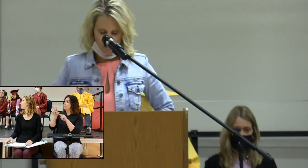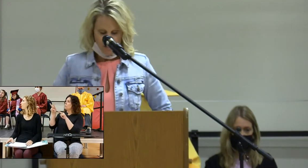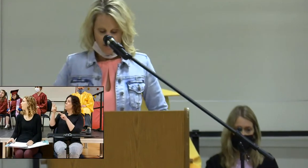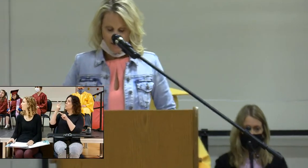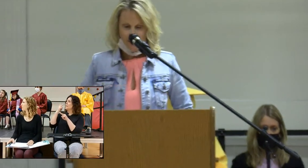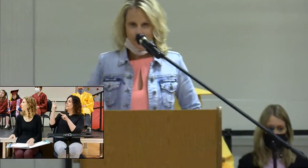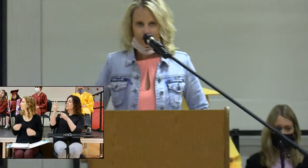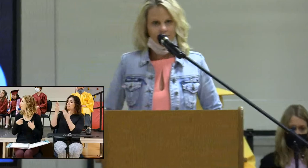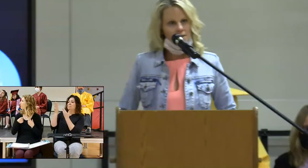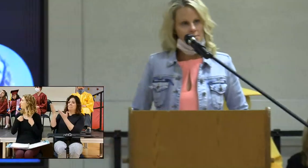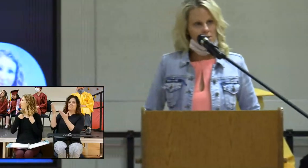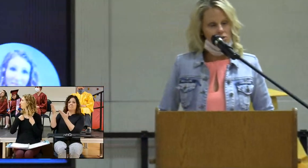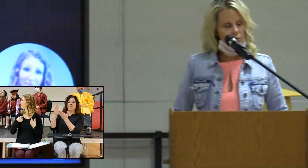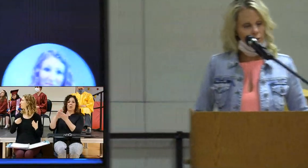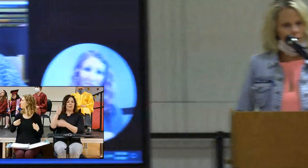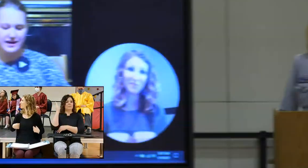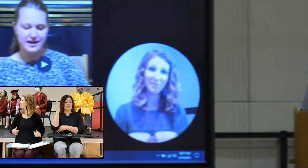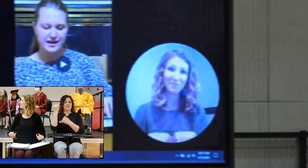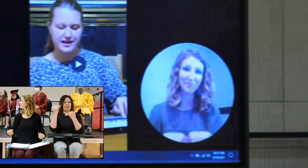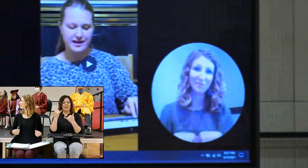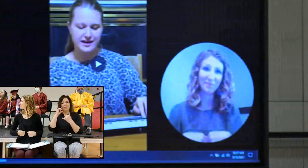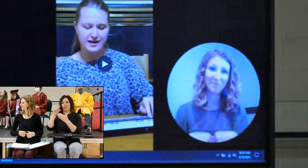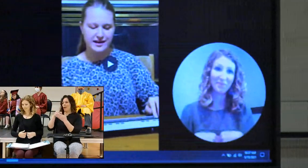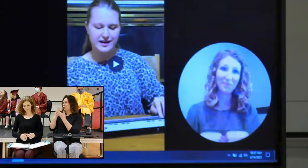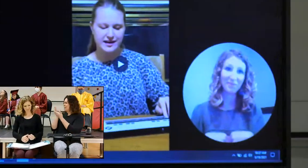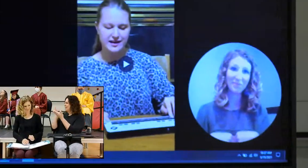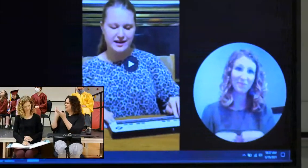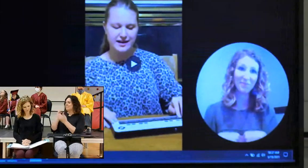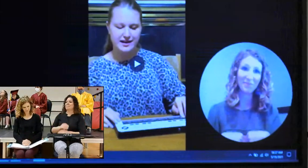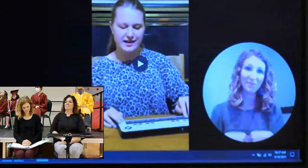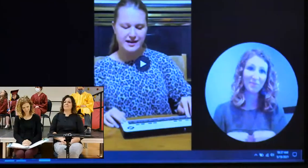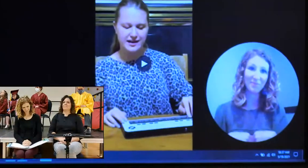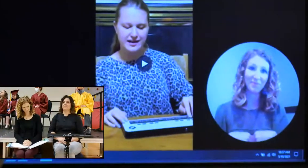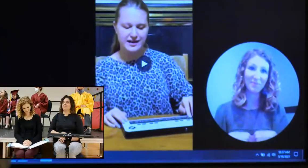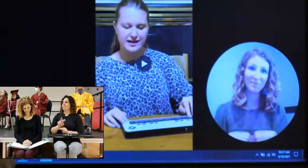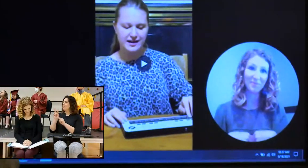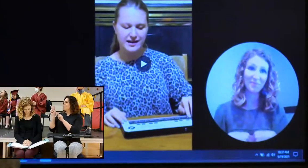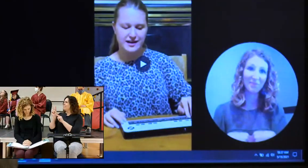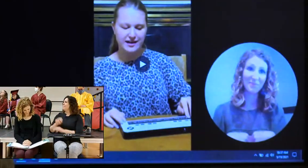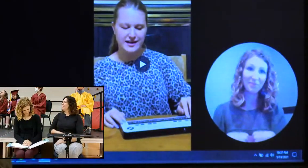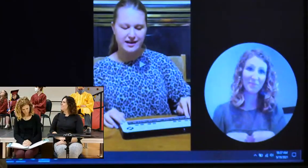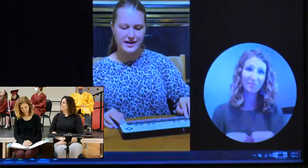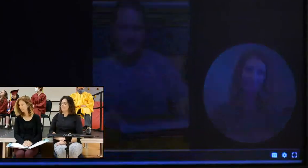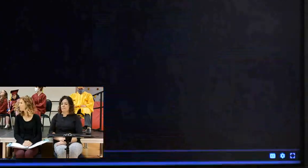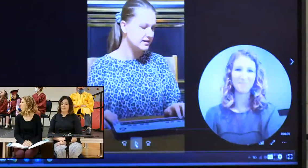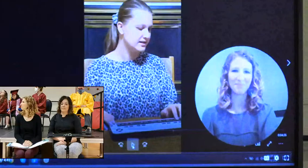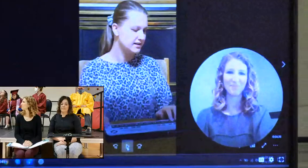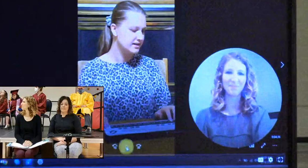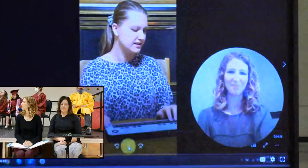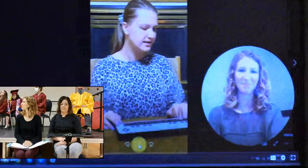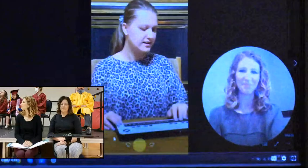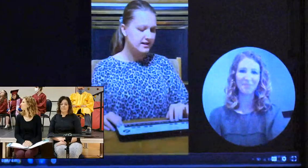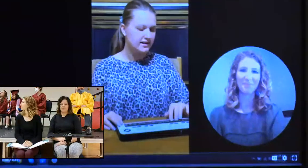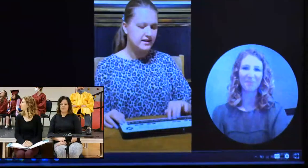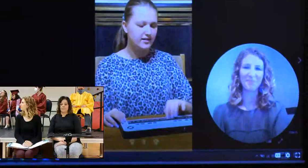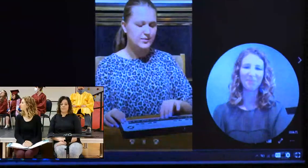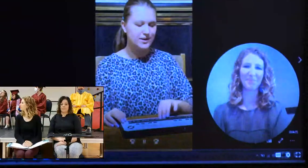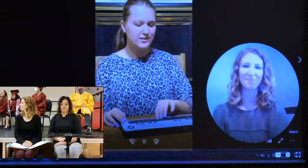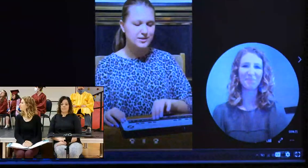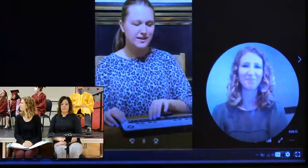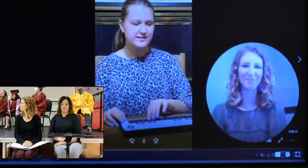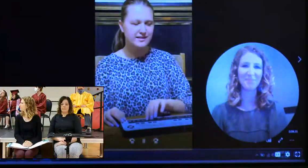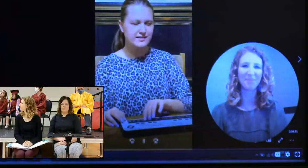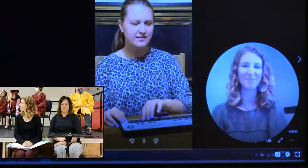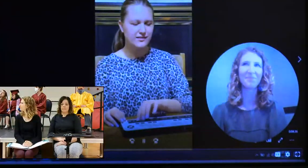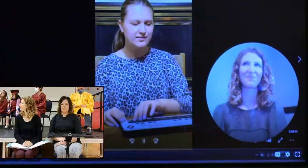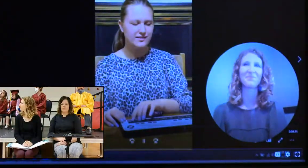little speech for the graduates. She's on the video. She's sitting in front of a